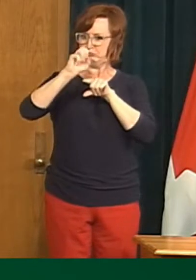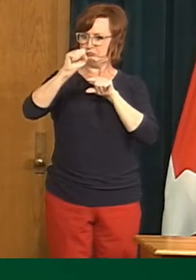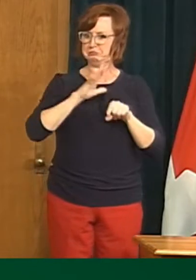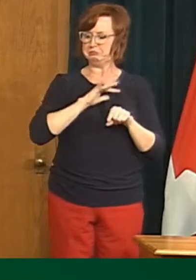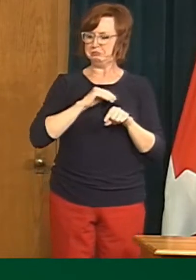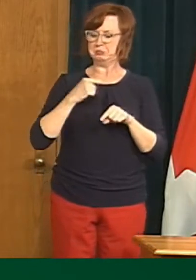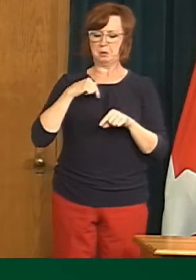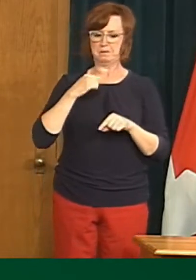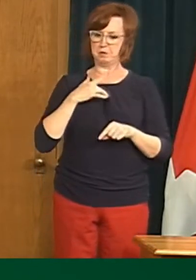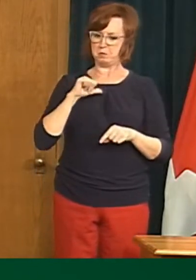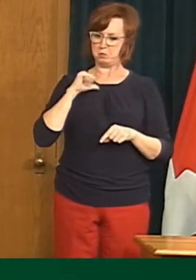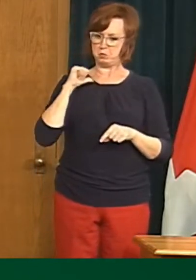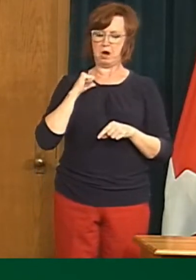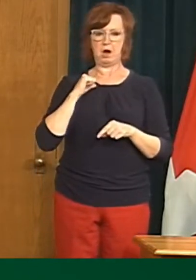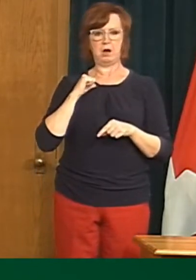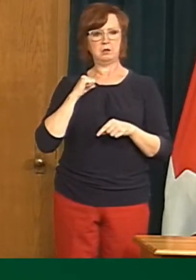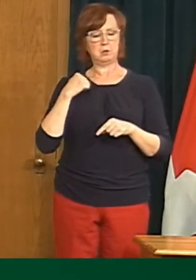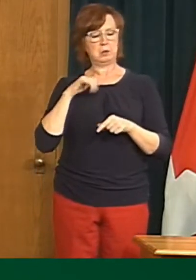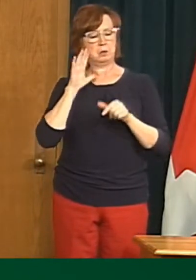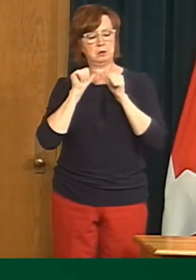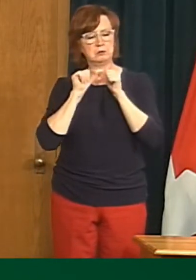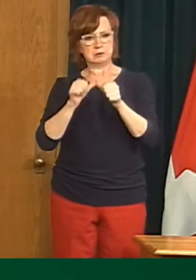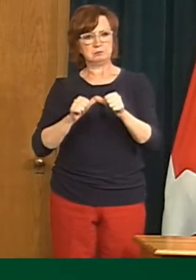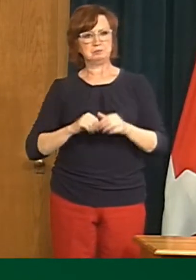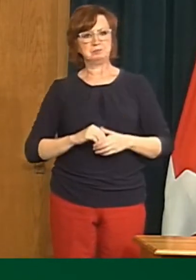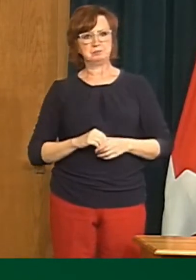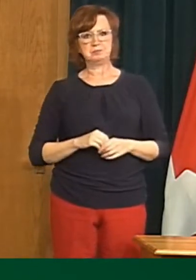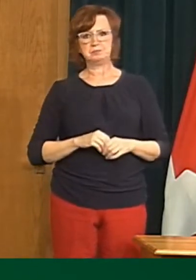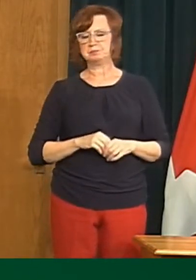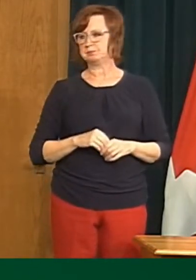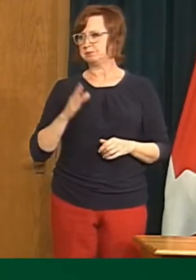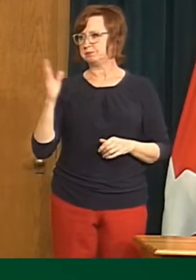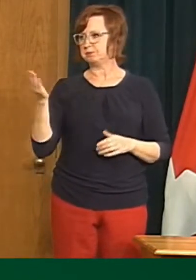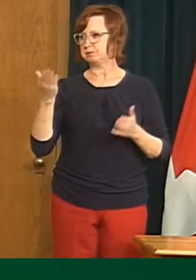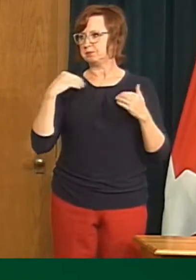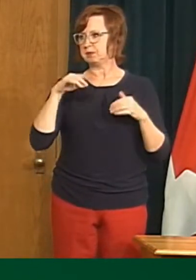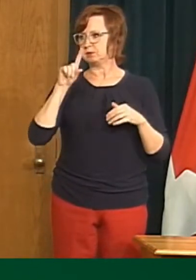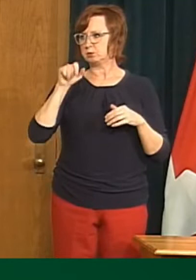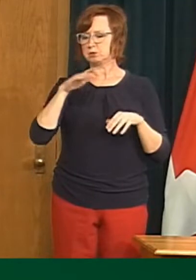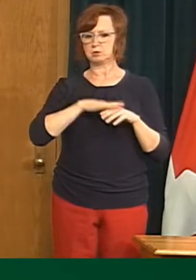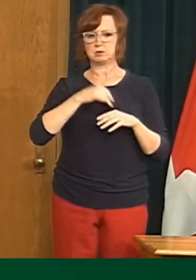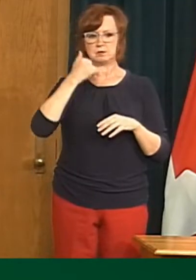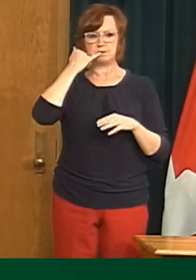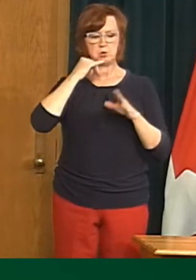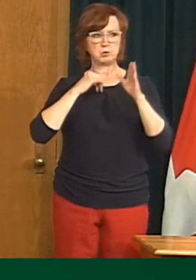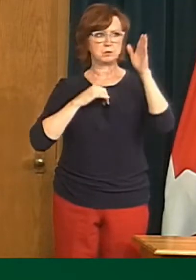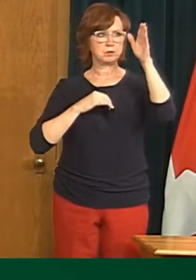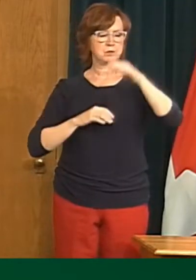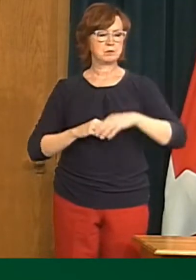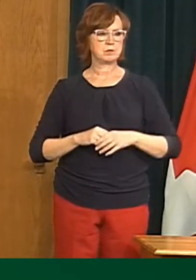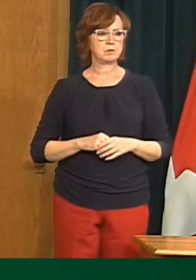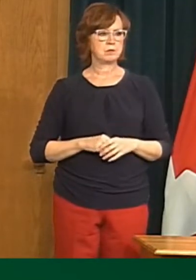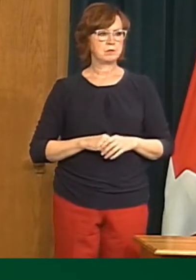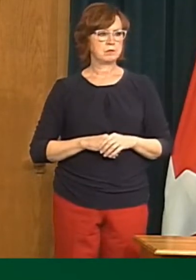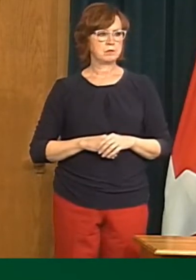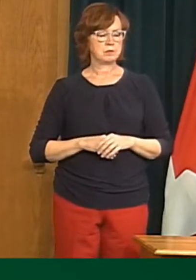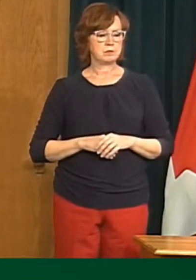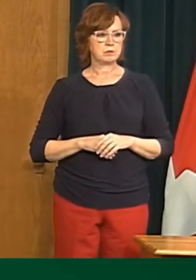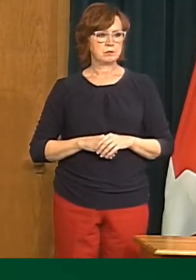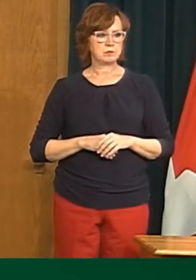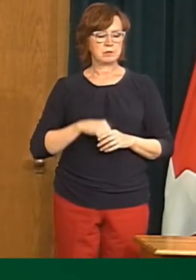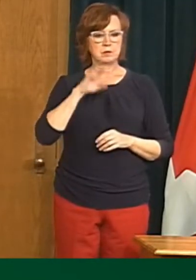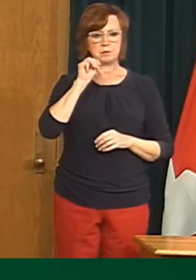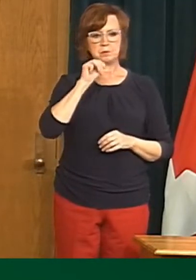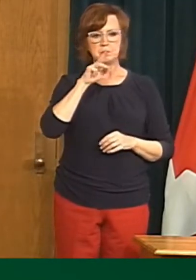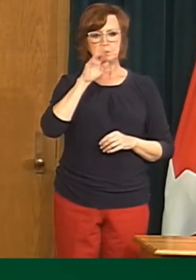opportunity to serve the people of this province as their government. We'll take our next question from the phone line. We have